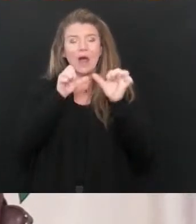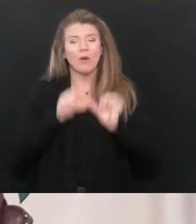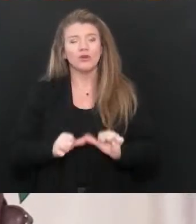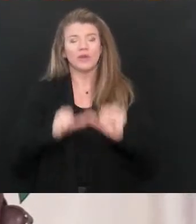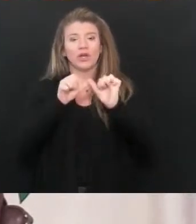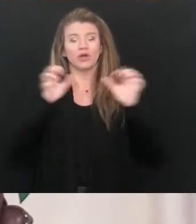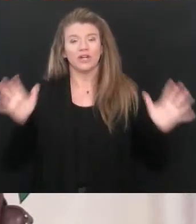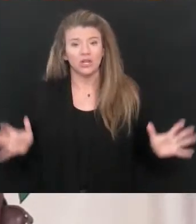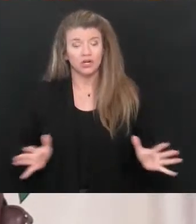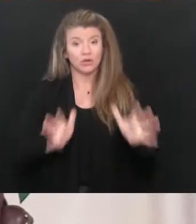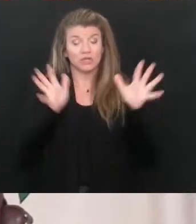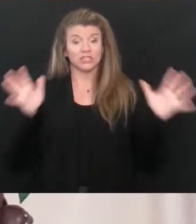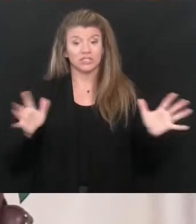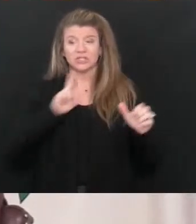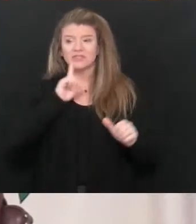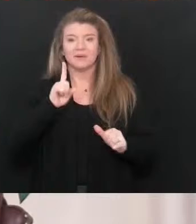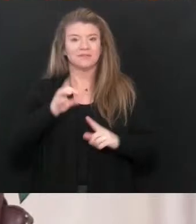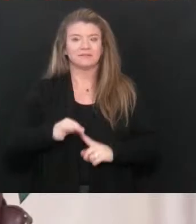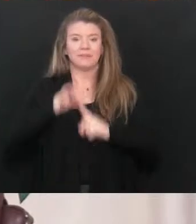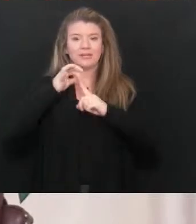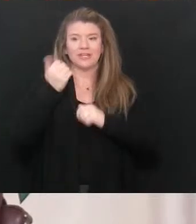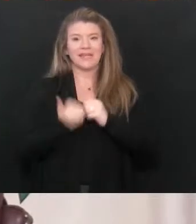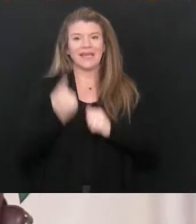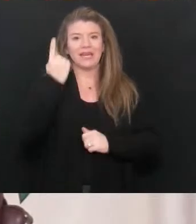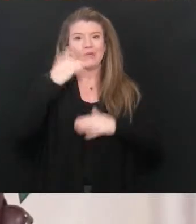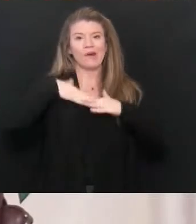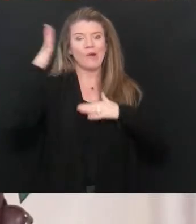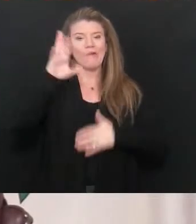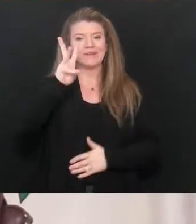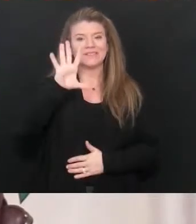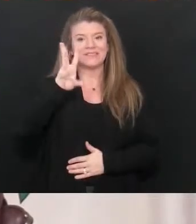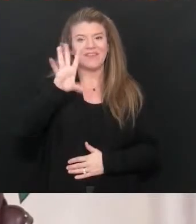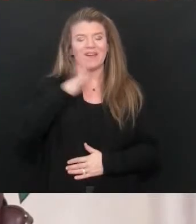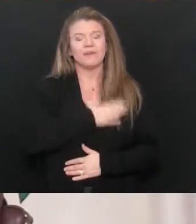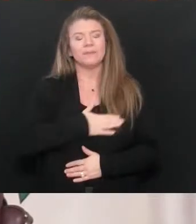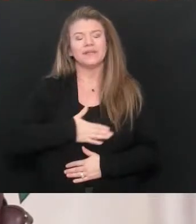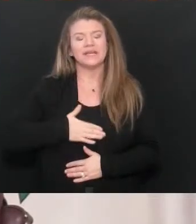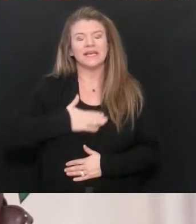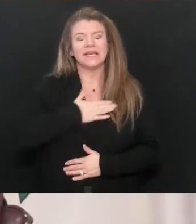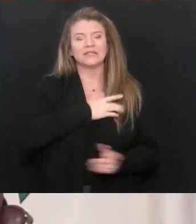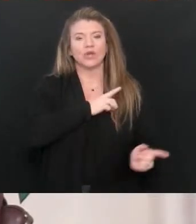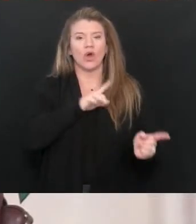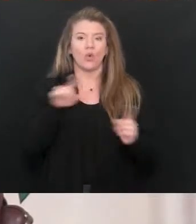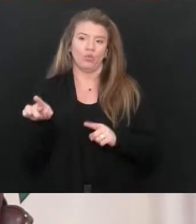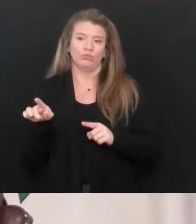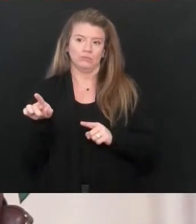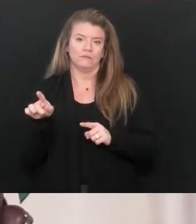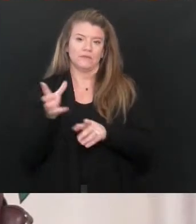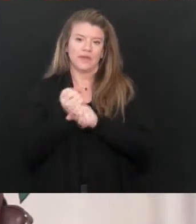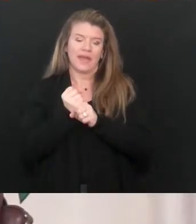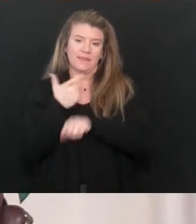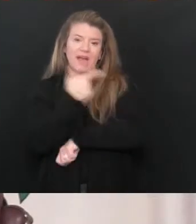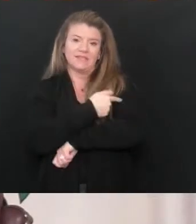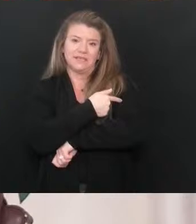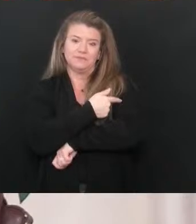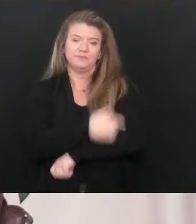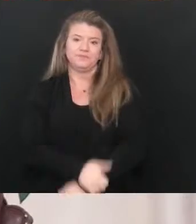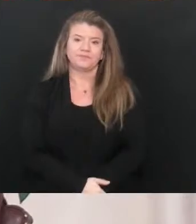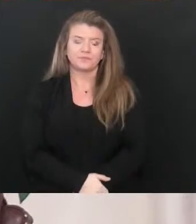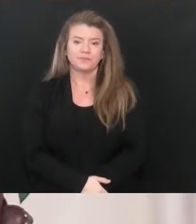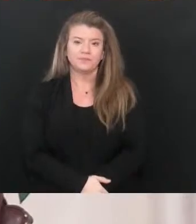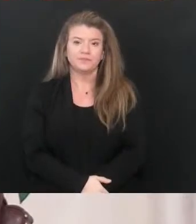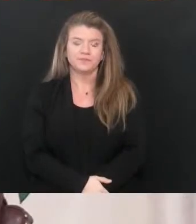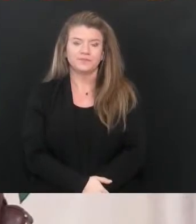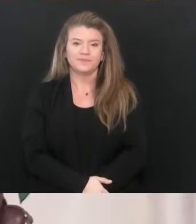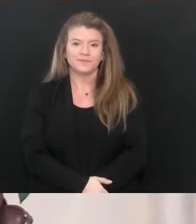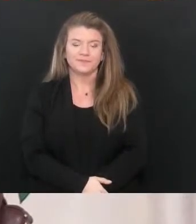encourage, especially everyone at the age of 65 and older, please go get your vaccine. All